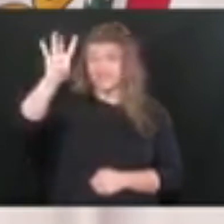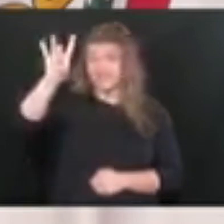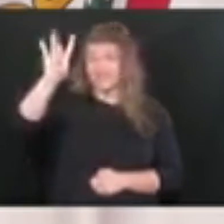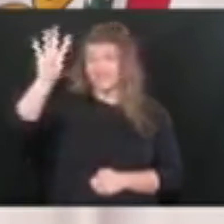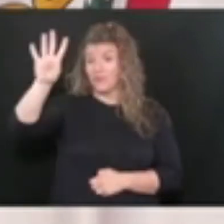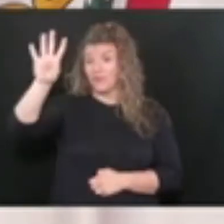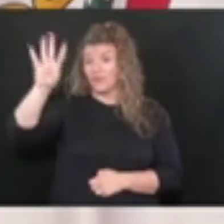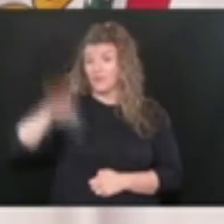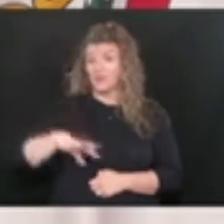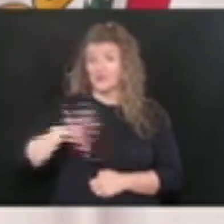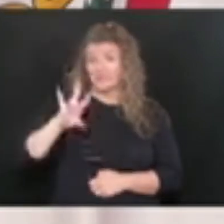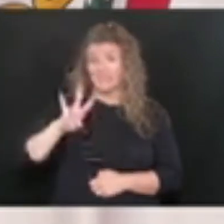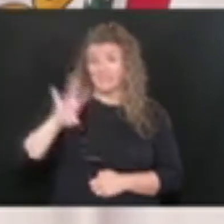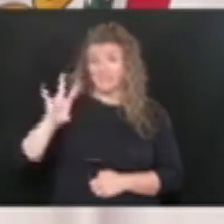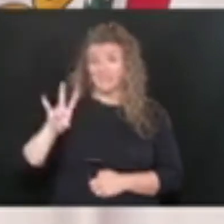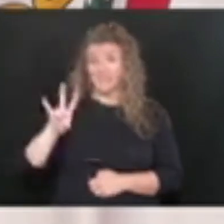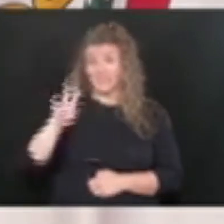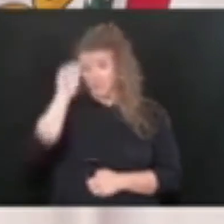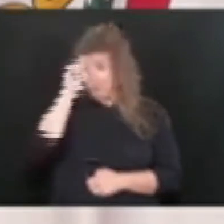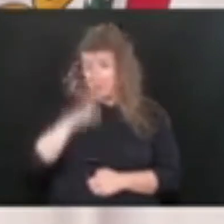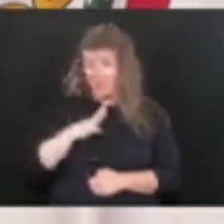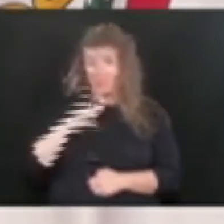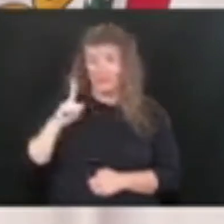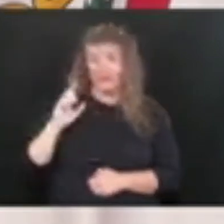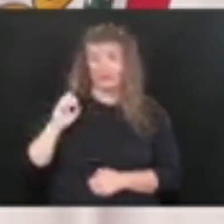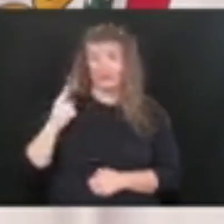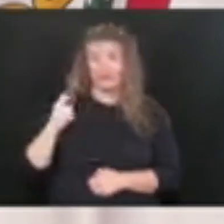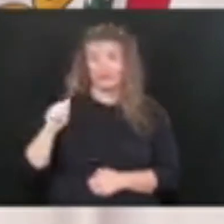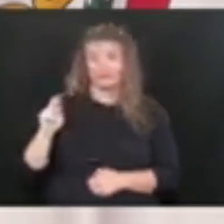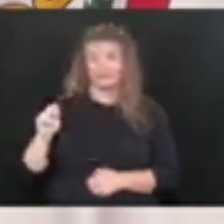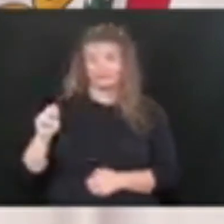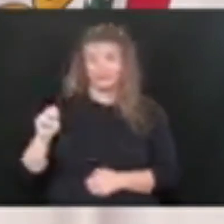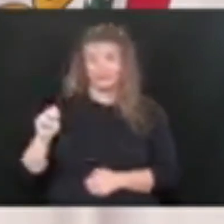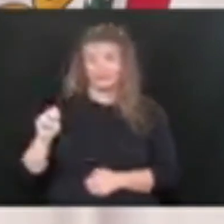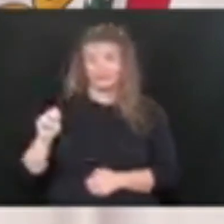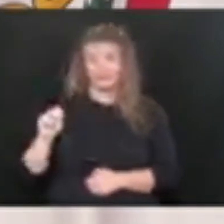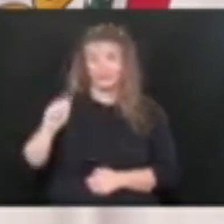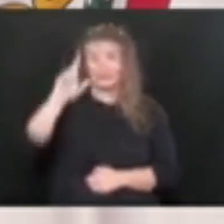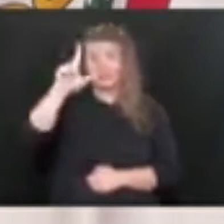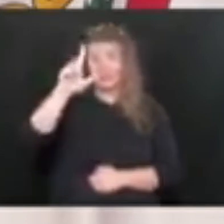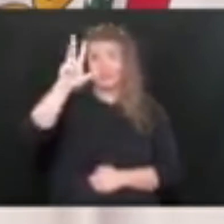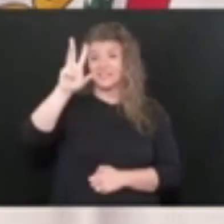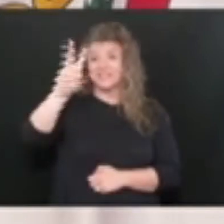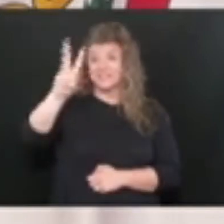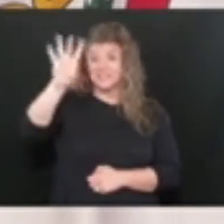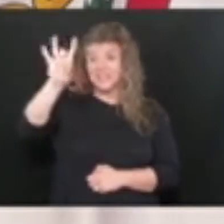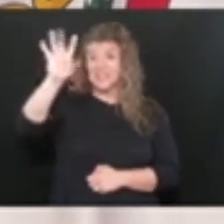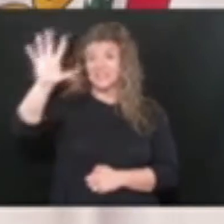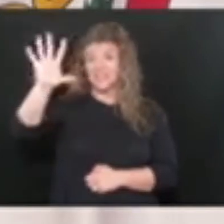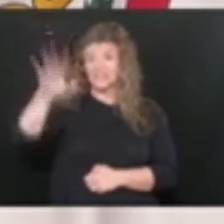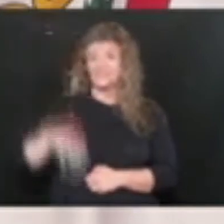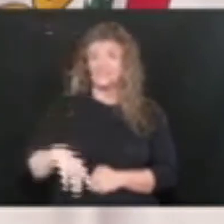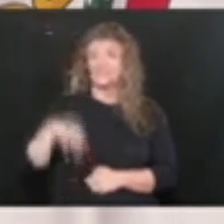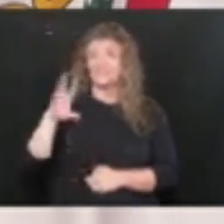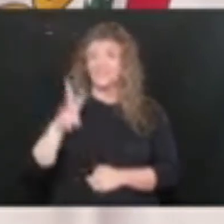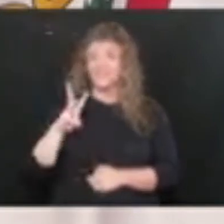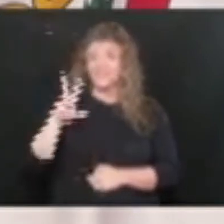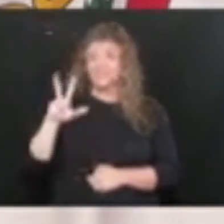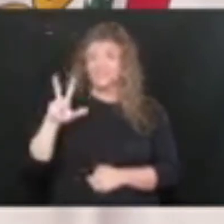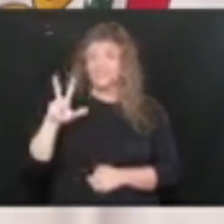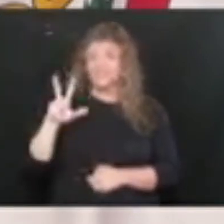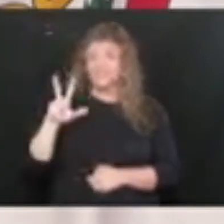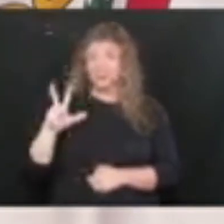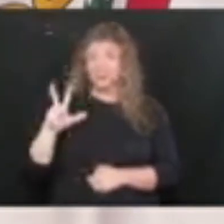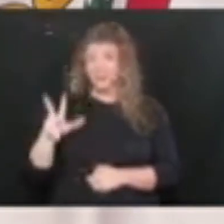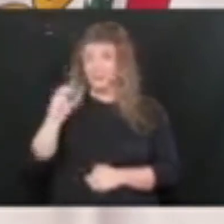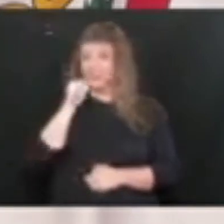2,684th death is a 77-year-old male from Logan County. The 2,685th death is a 63-year-old female